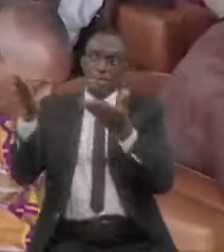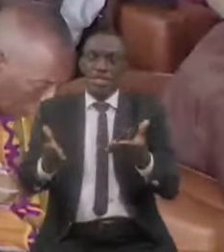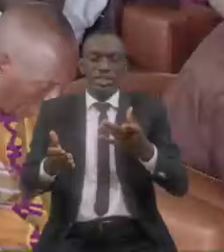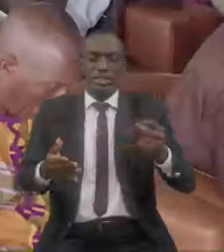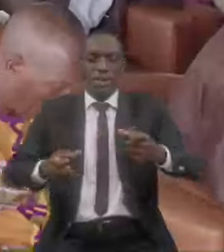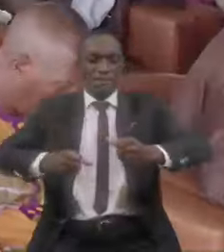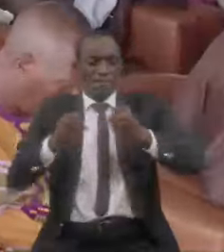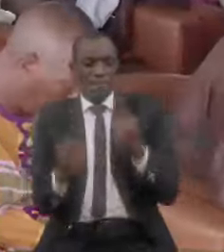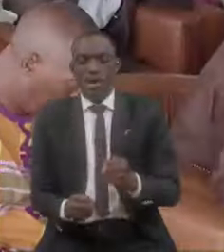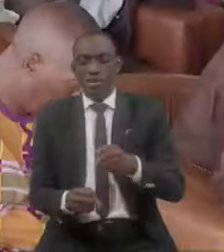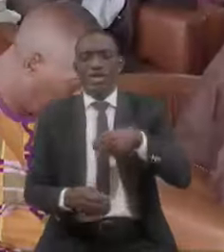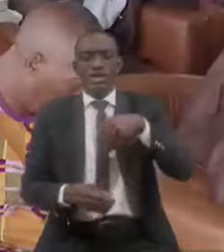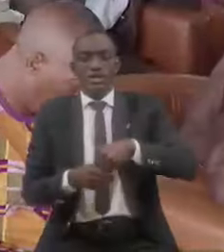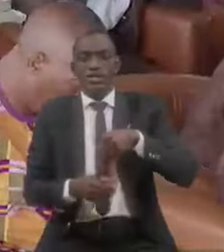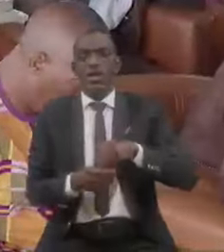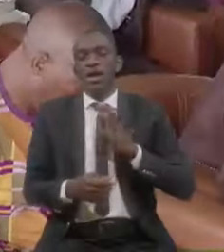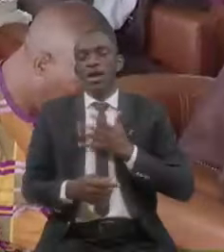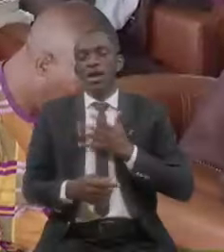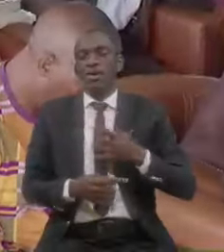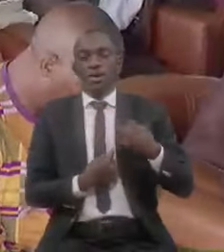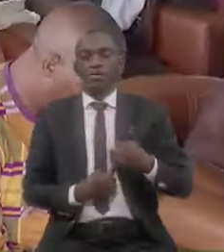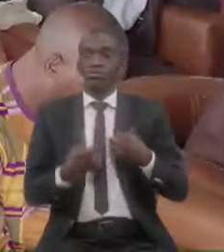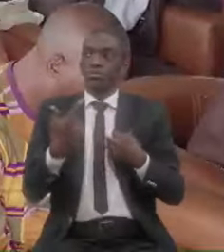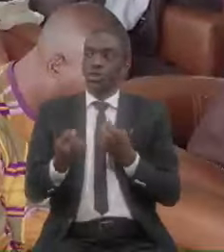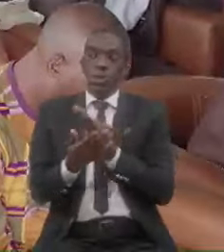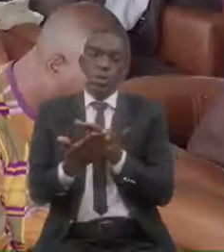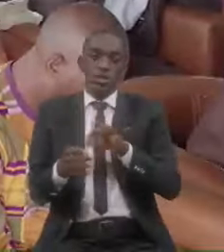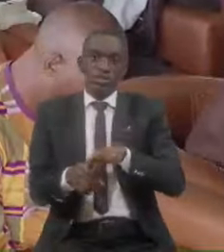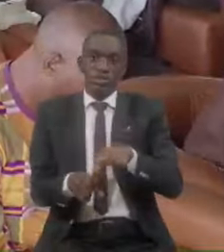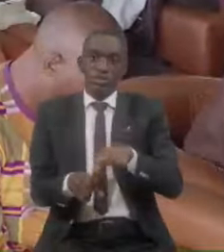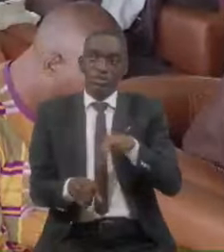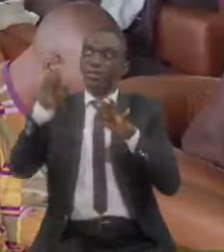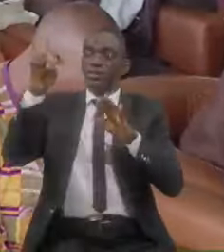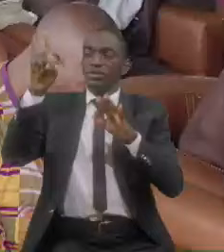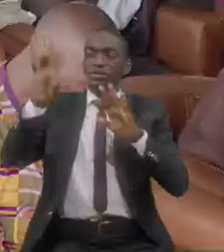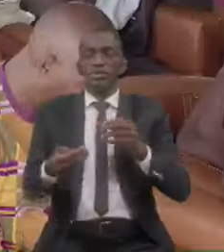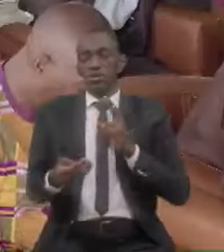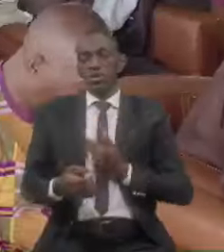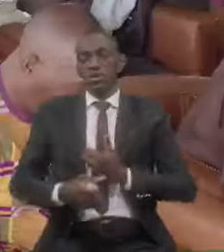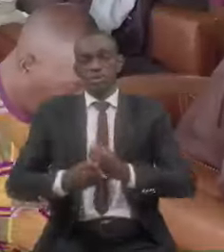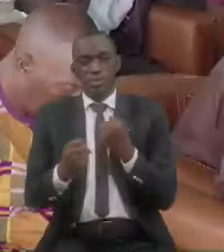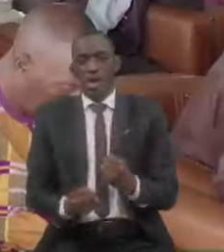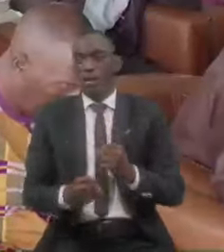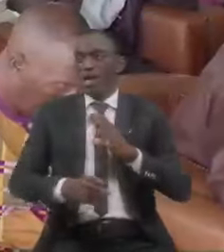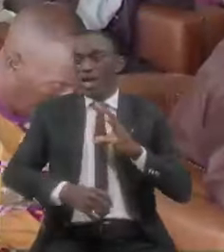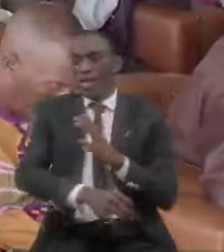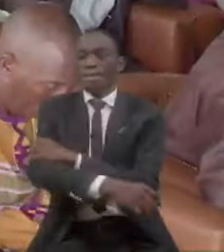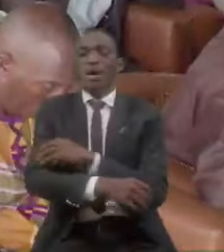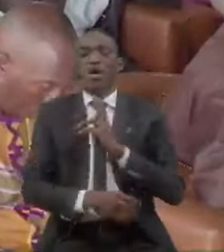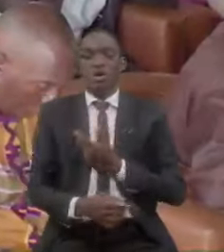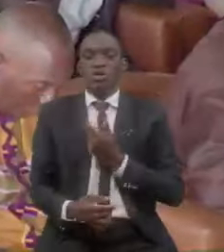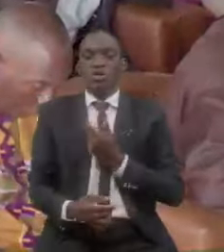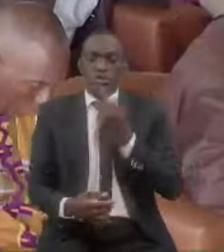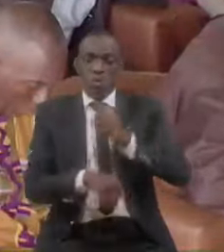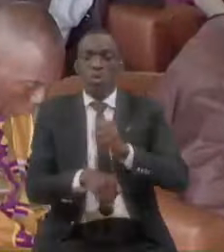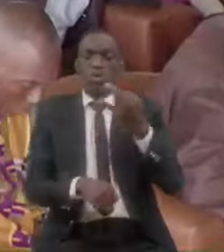in our heart. It's the Holy Ghost that empowers us for ministry. Everything we do, the